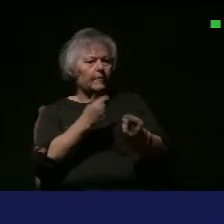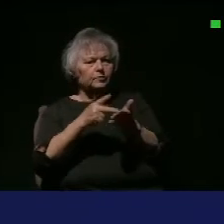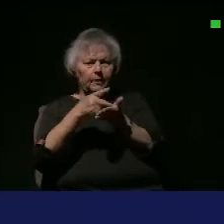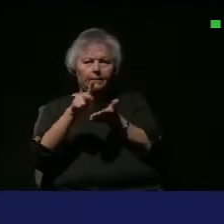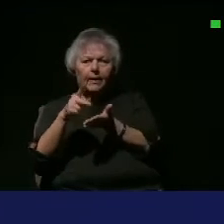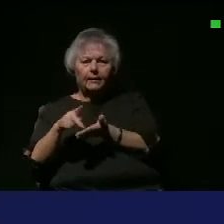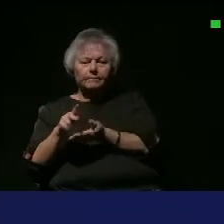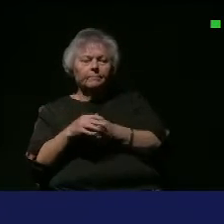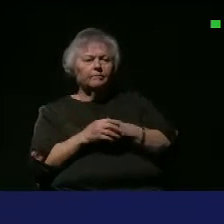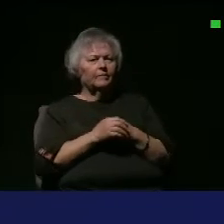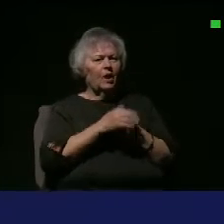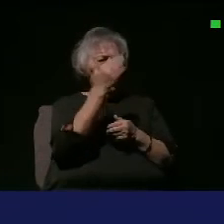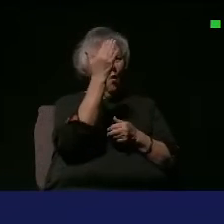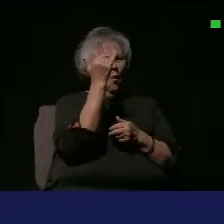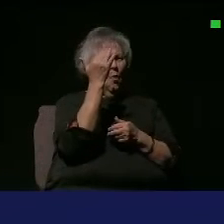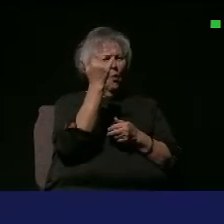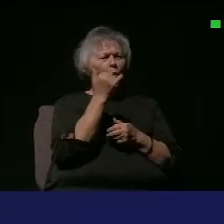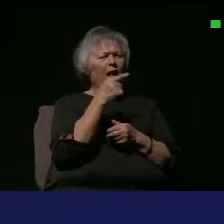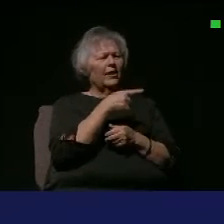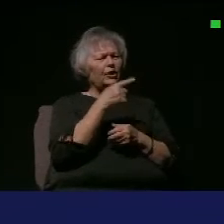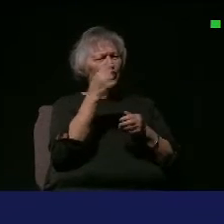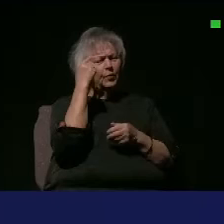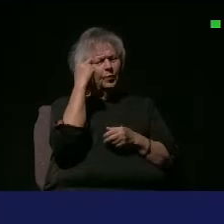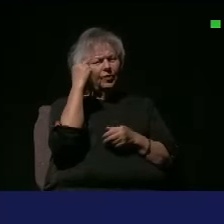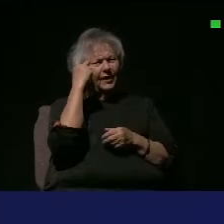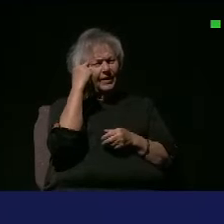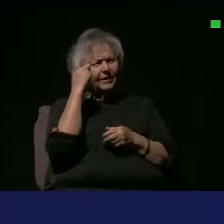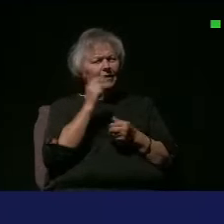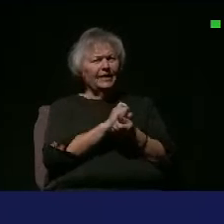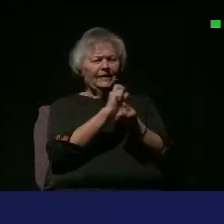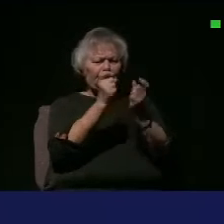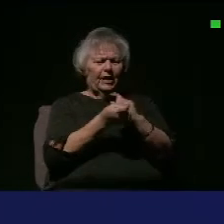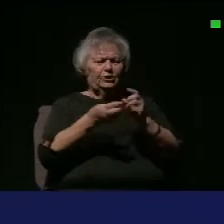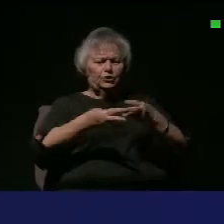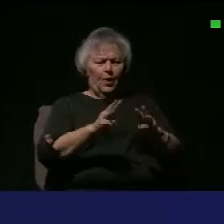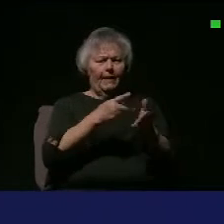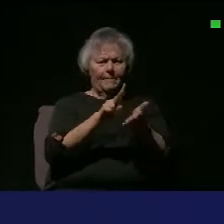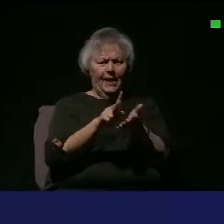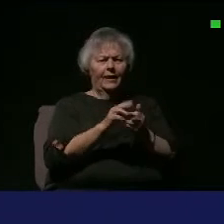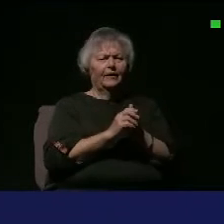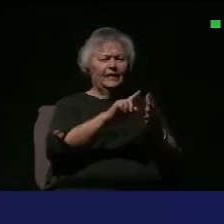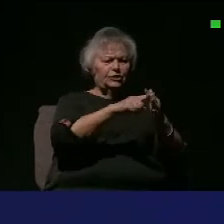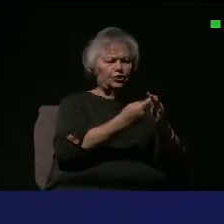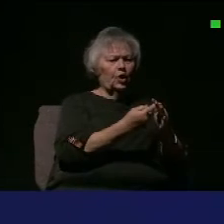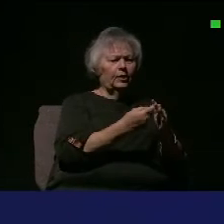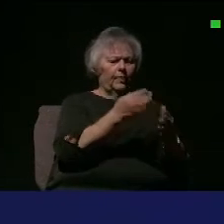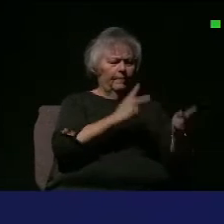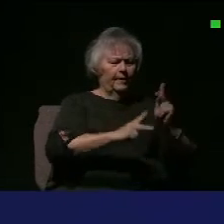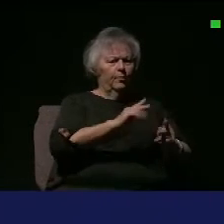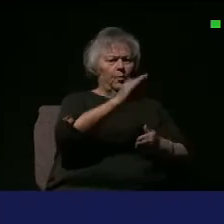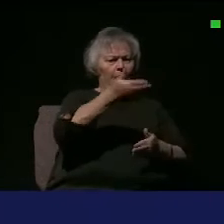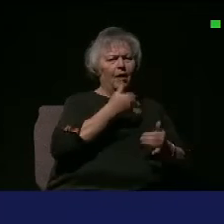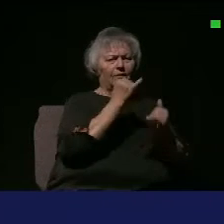the landowner reversed the usual order here of the payment when he started with the ones that were hired last instead of